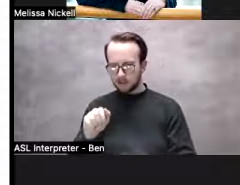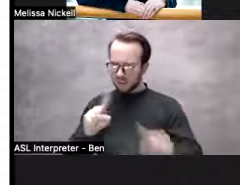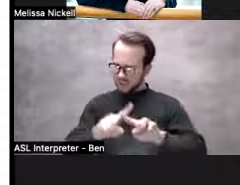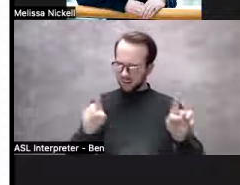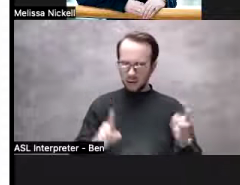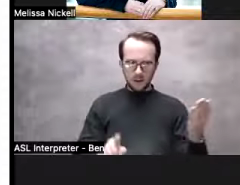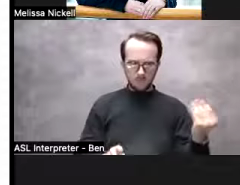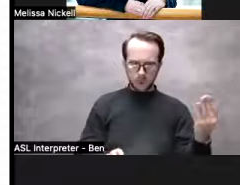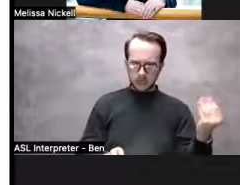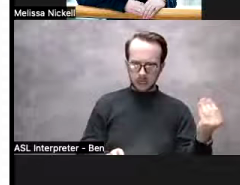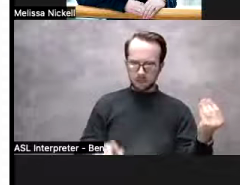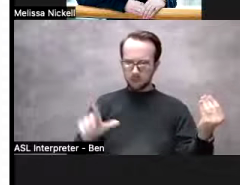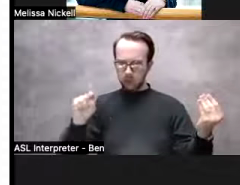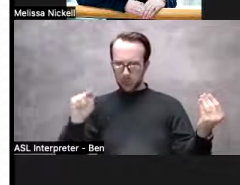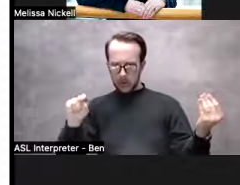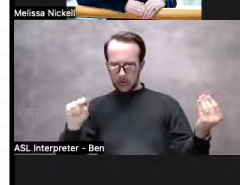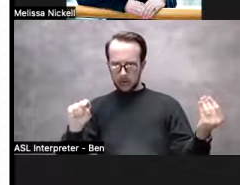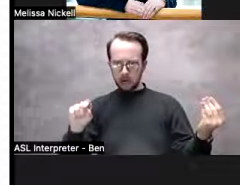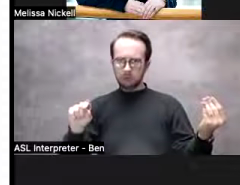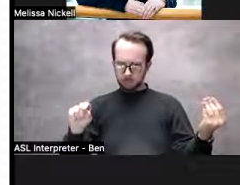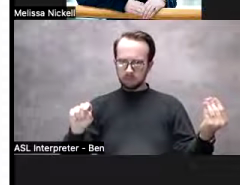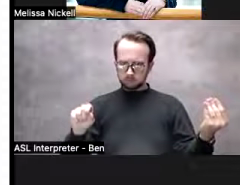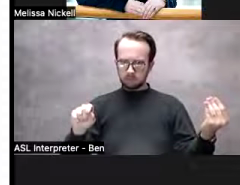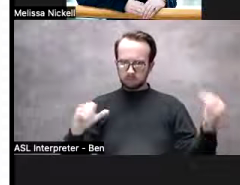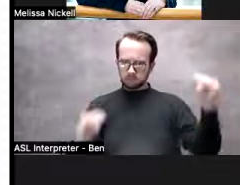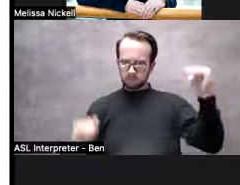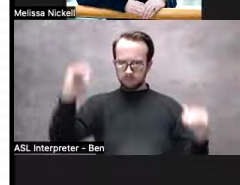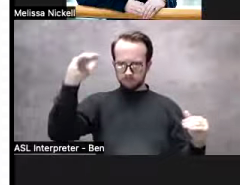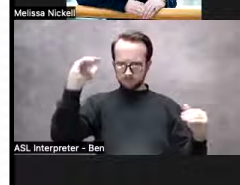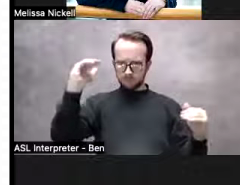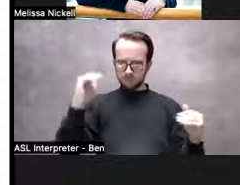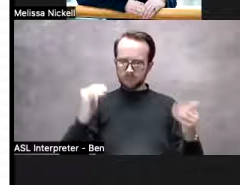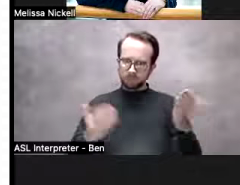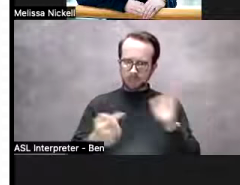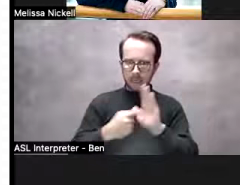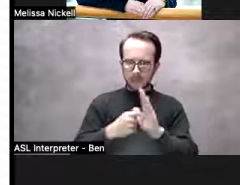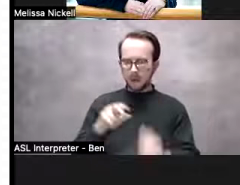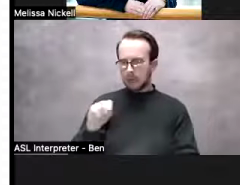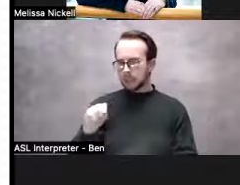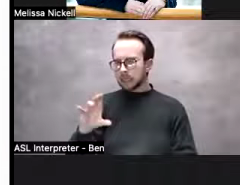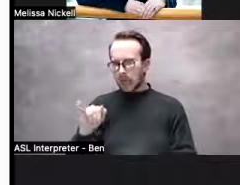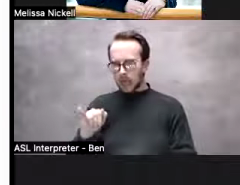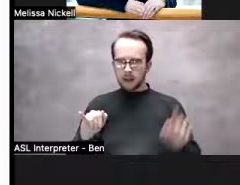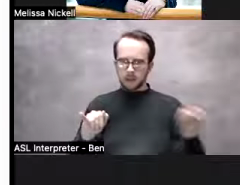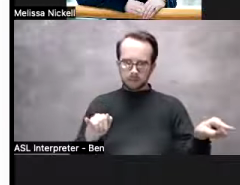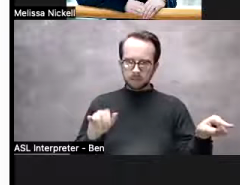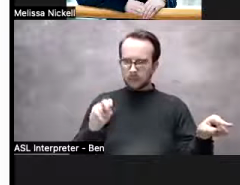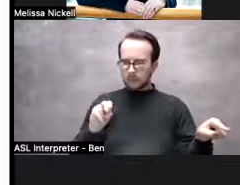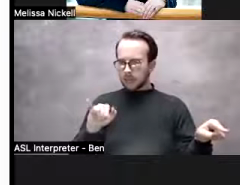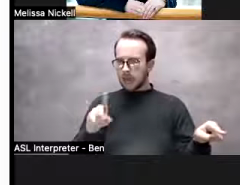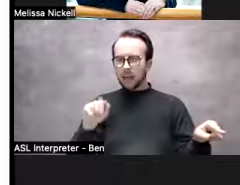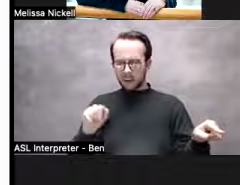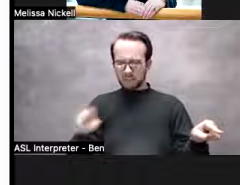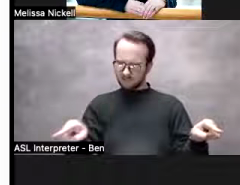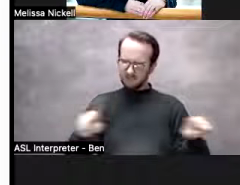14.6 versus 20.7. So let's say now NCI and NIDA are pretty different types of research,